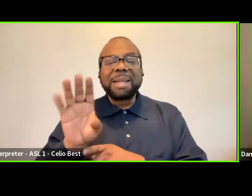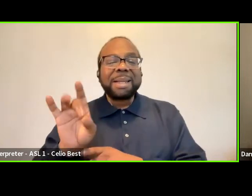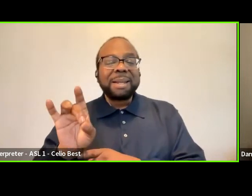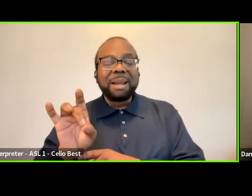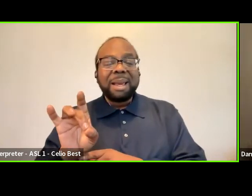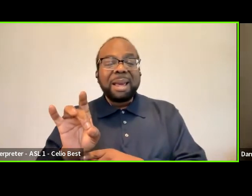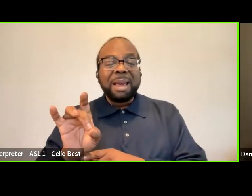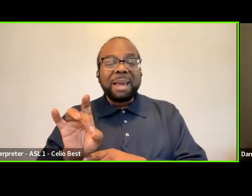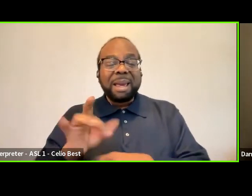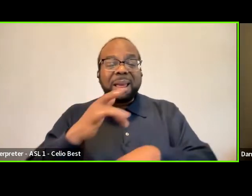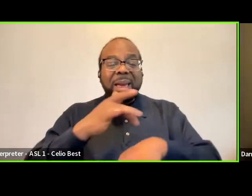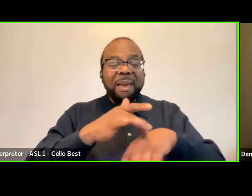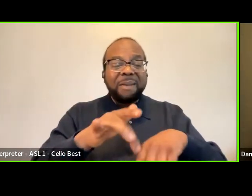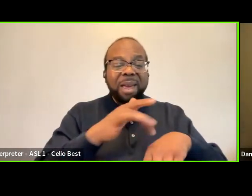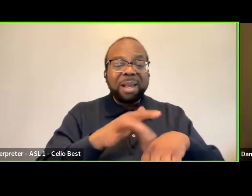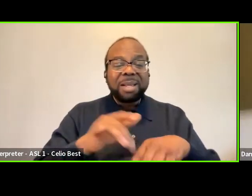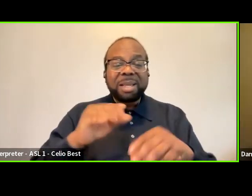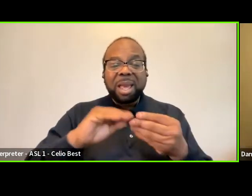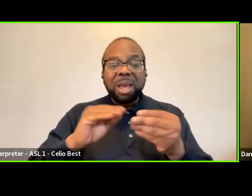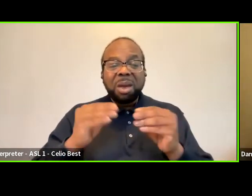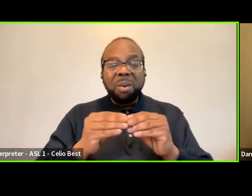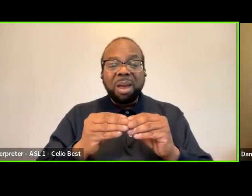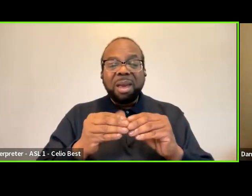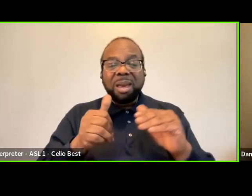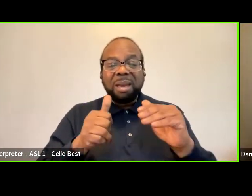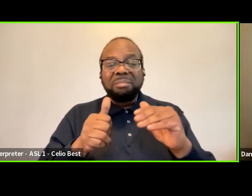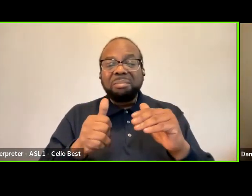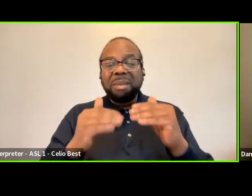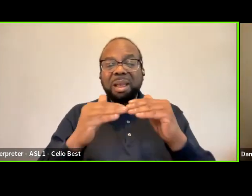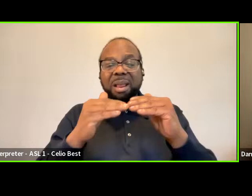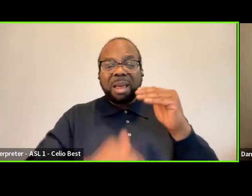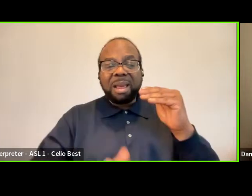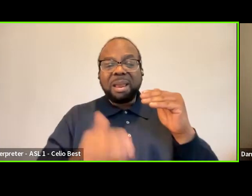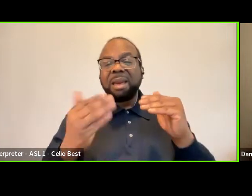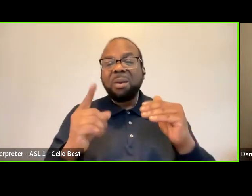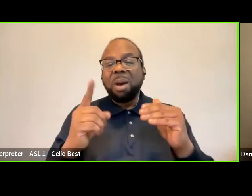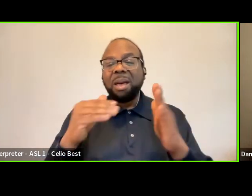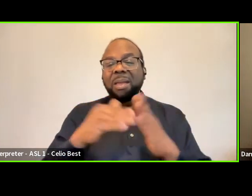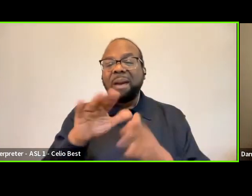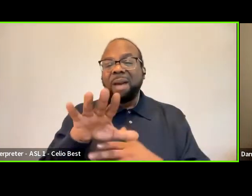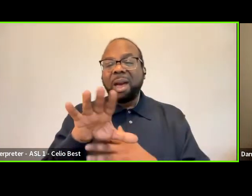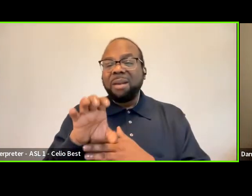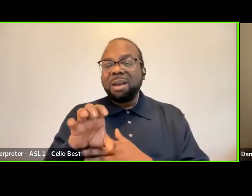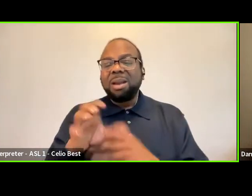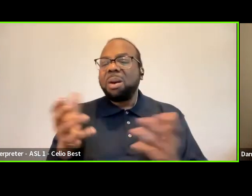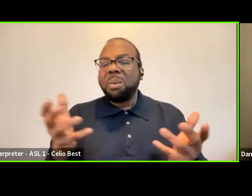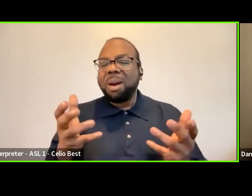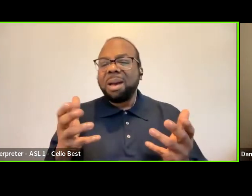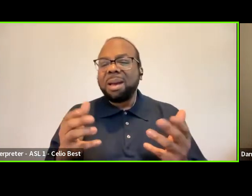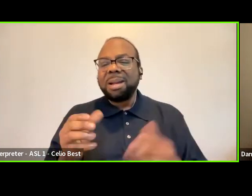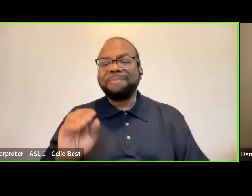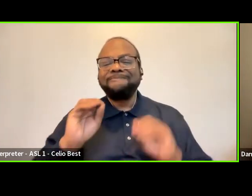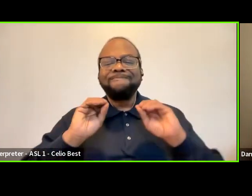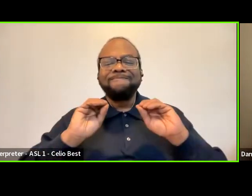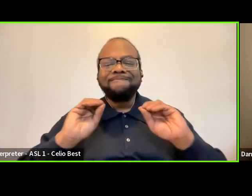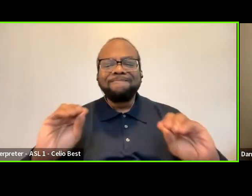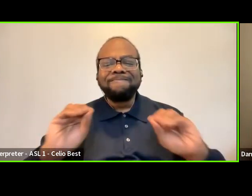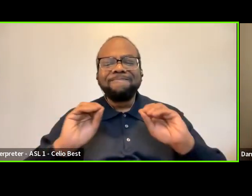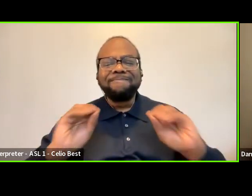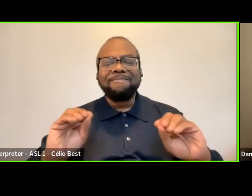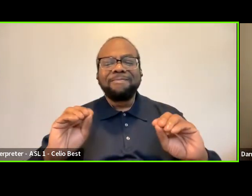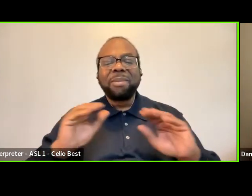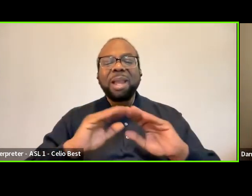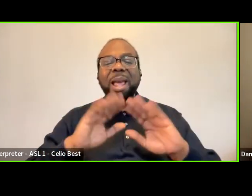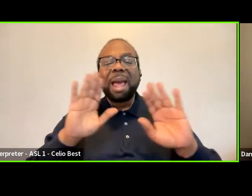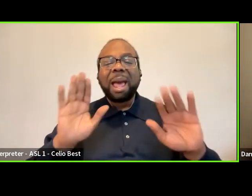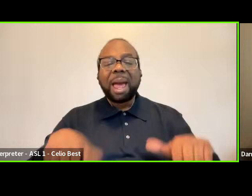rate under $1,500 a month is functionally zero. This housing shortage